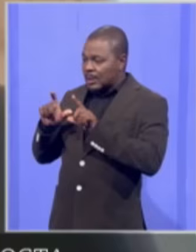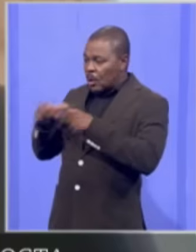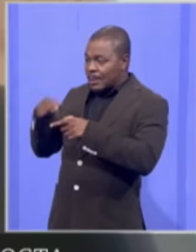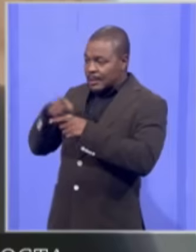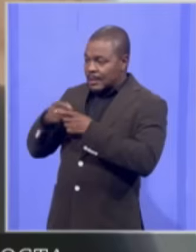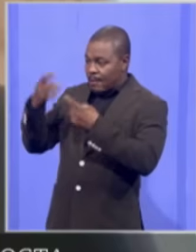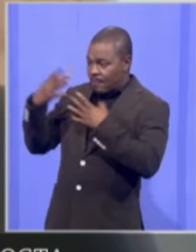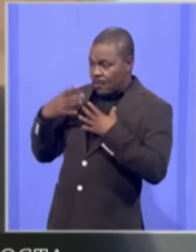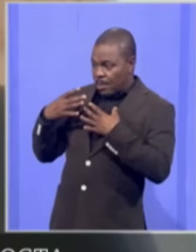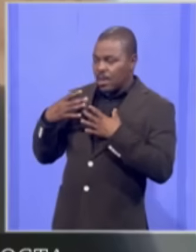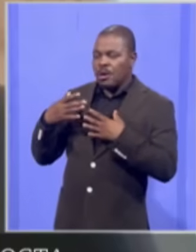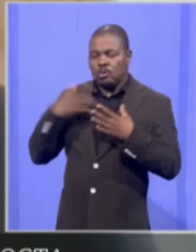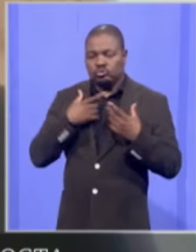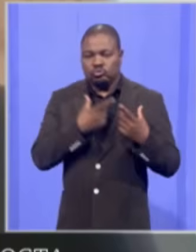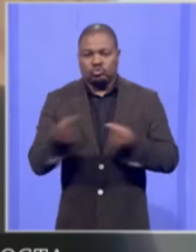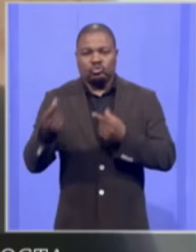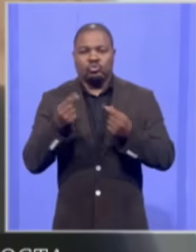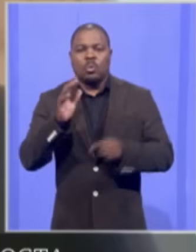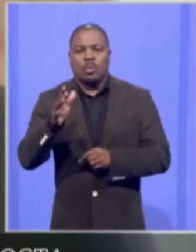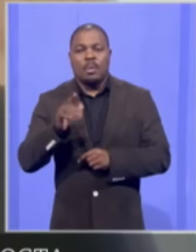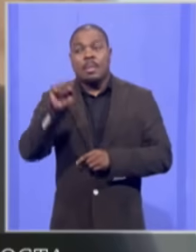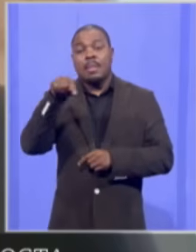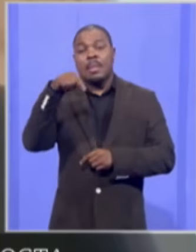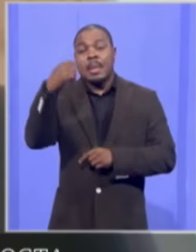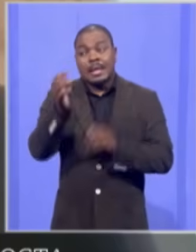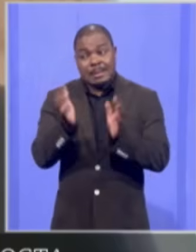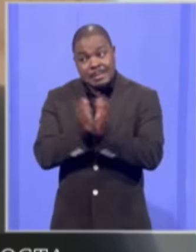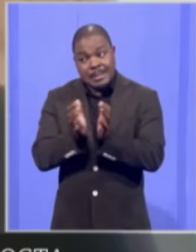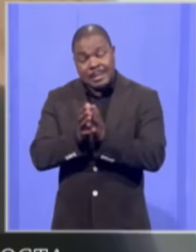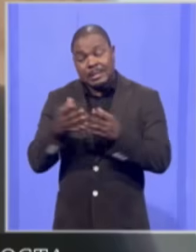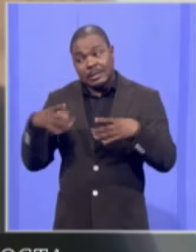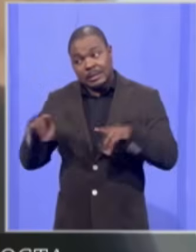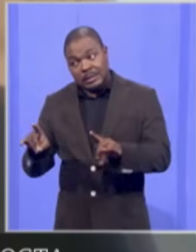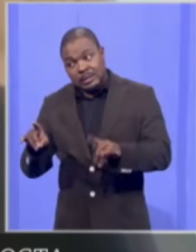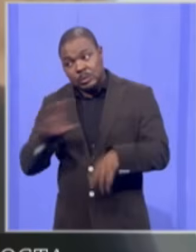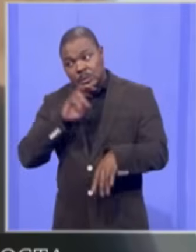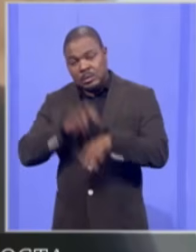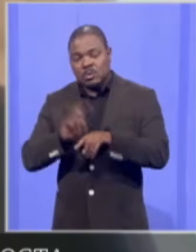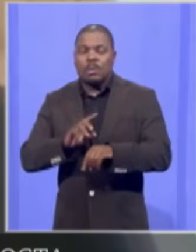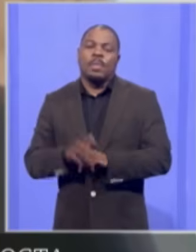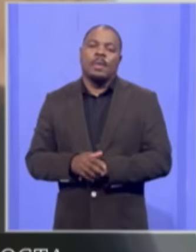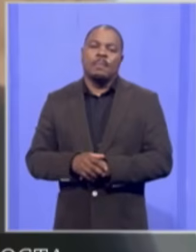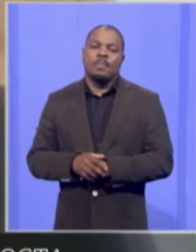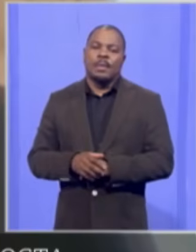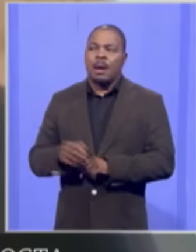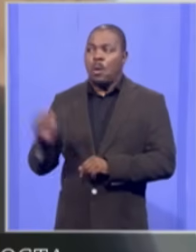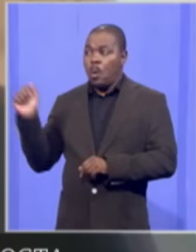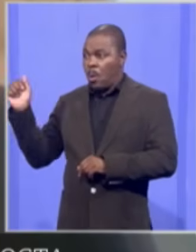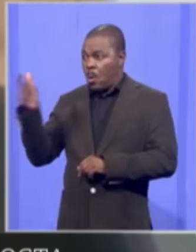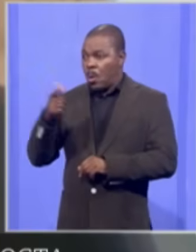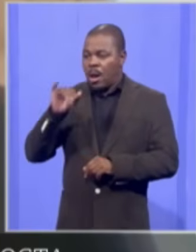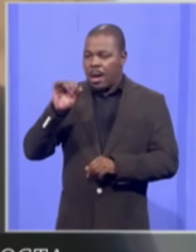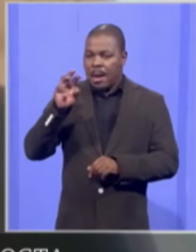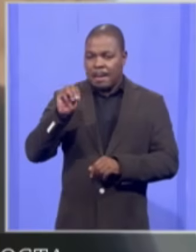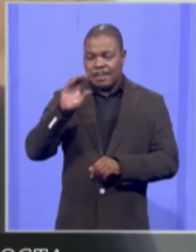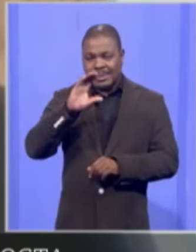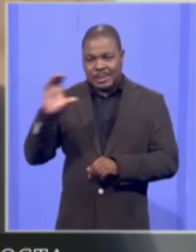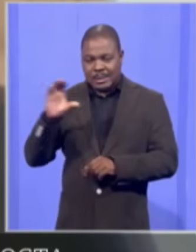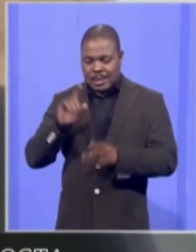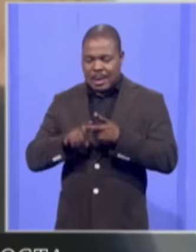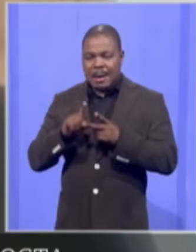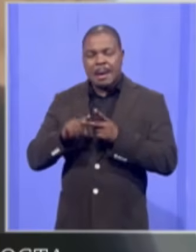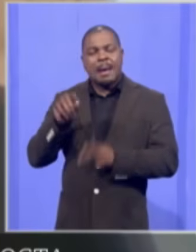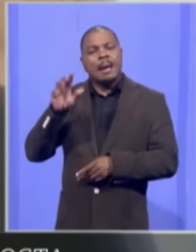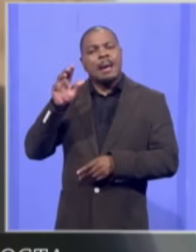Of course, what we can do in our next meeting, Chair, is to call all the IMC, all the ministers